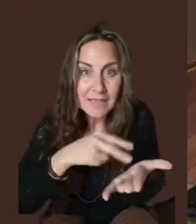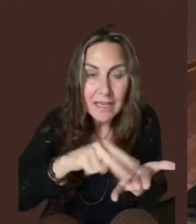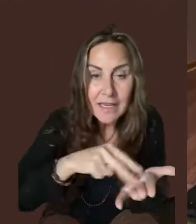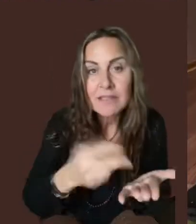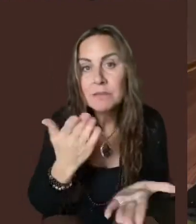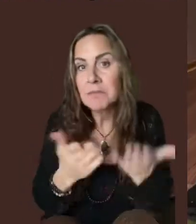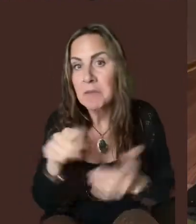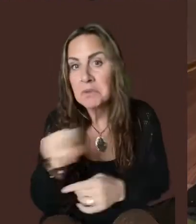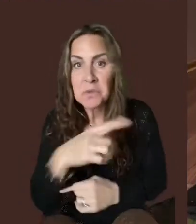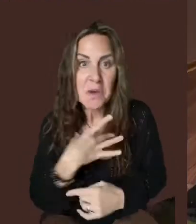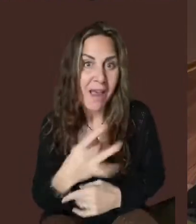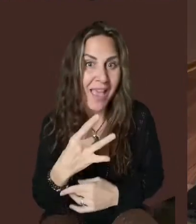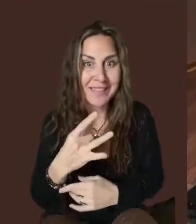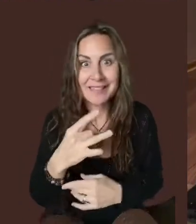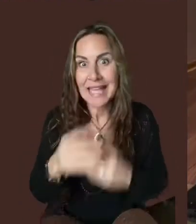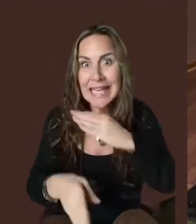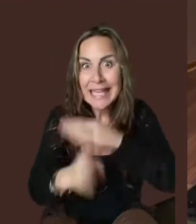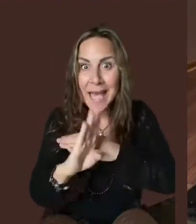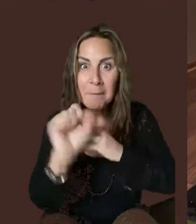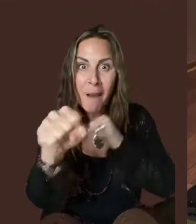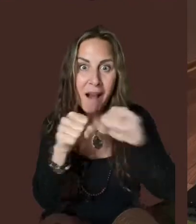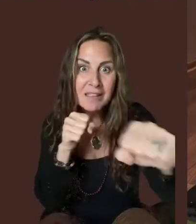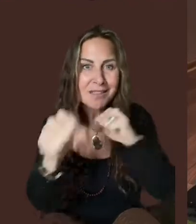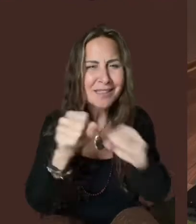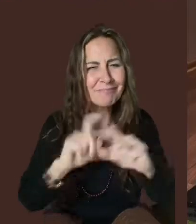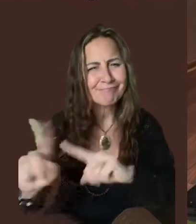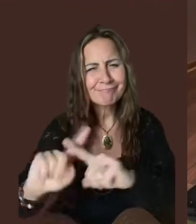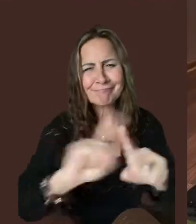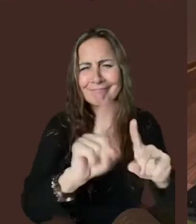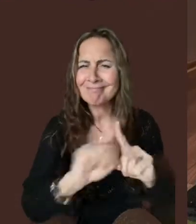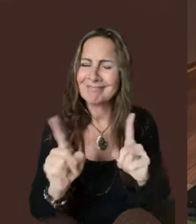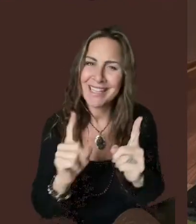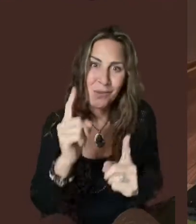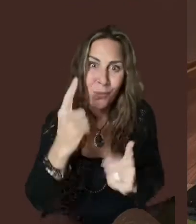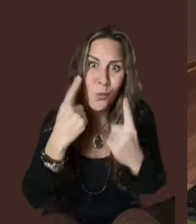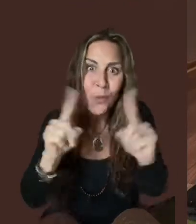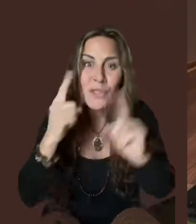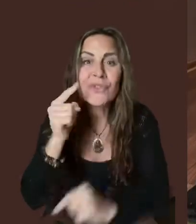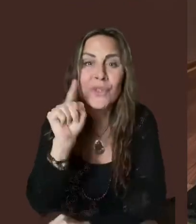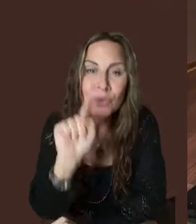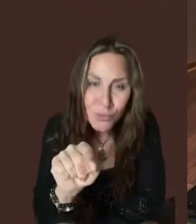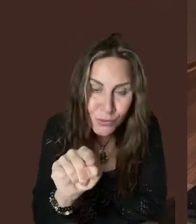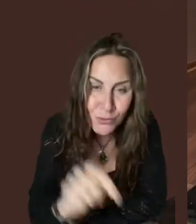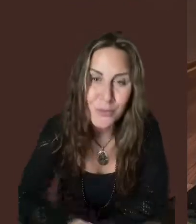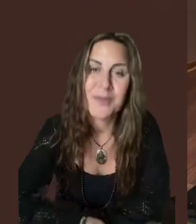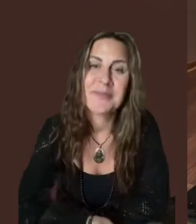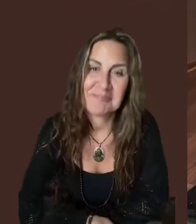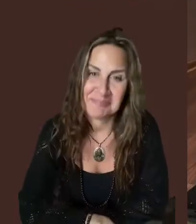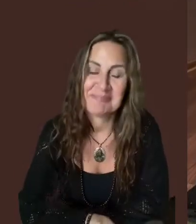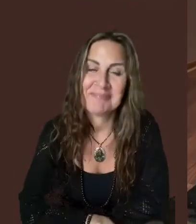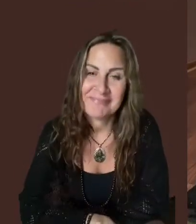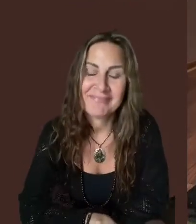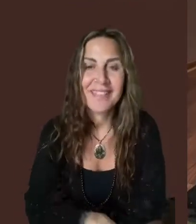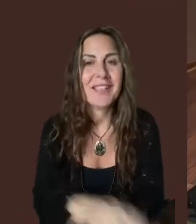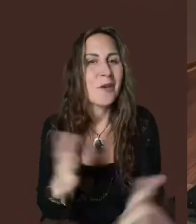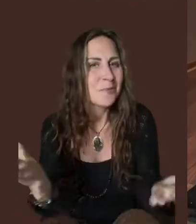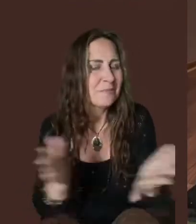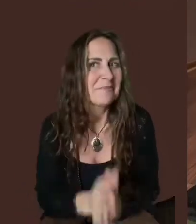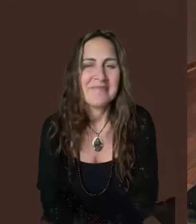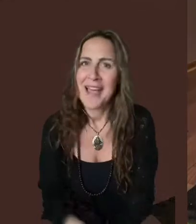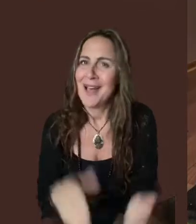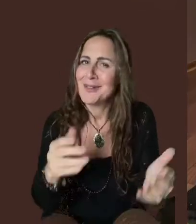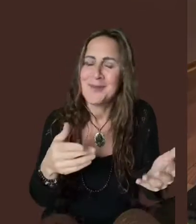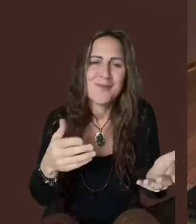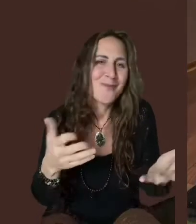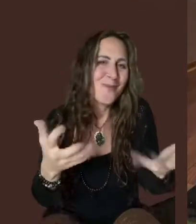other form of working out like kickboxing or something that just works for you. So, I just wanted